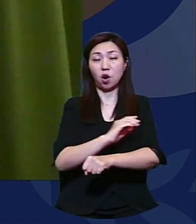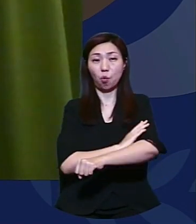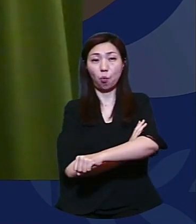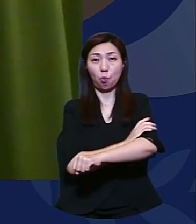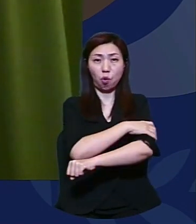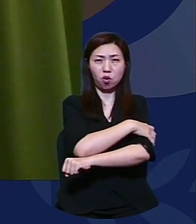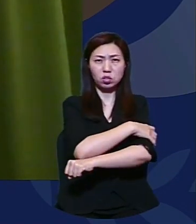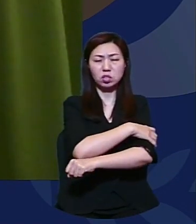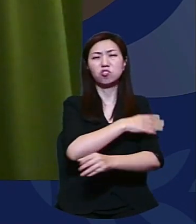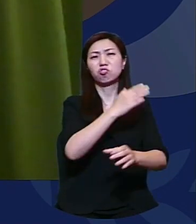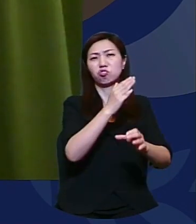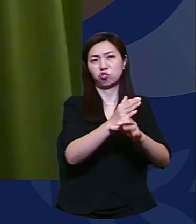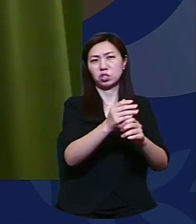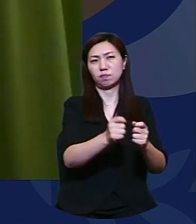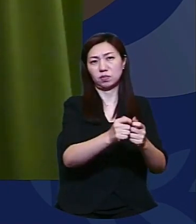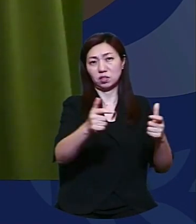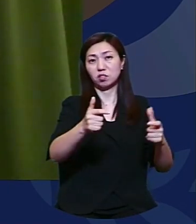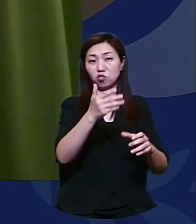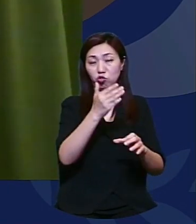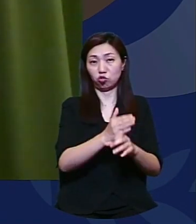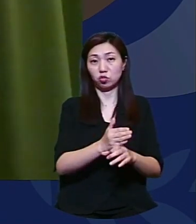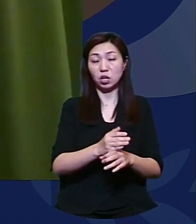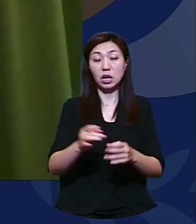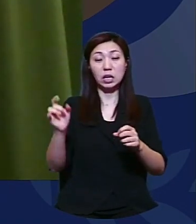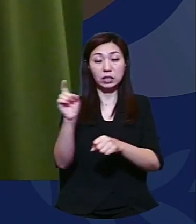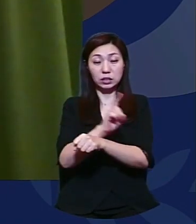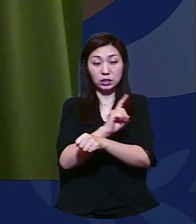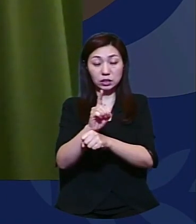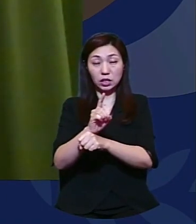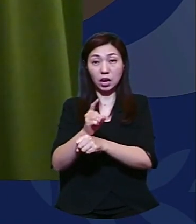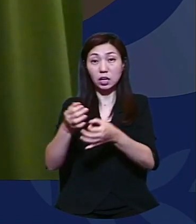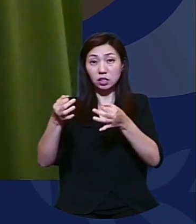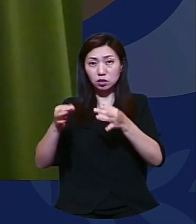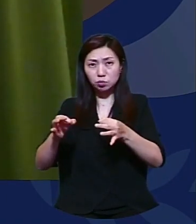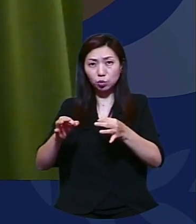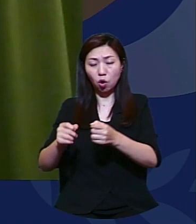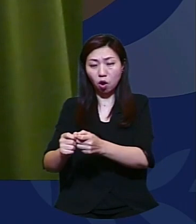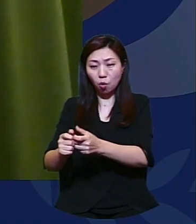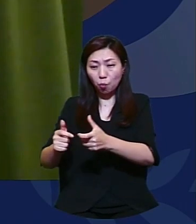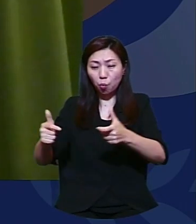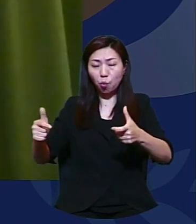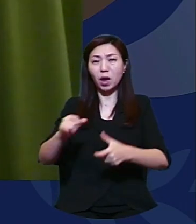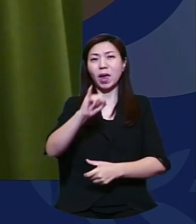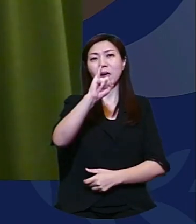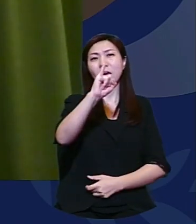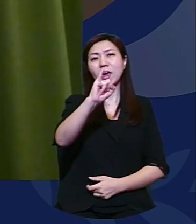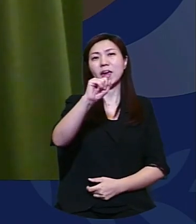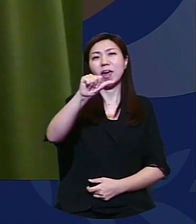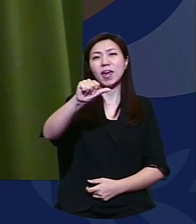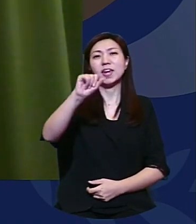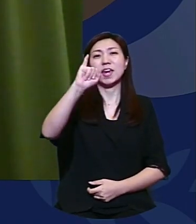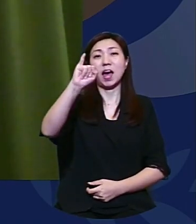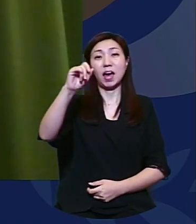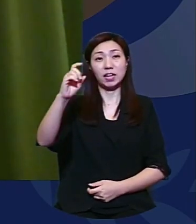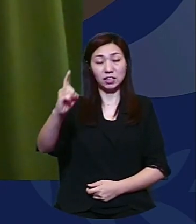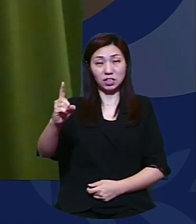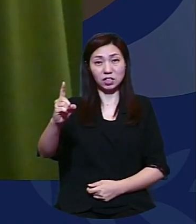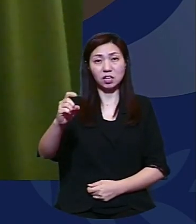require the coordination of bilateral donors such as USAID and QUICA, development banks, private foundations, and the private